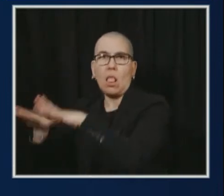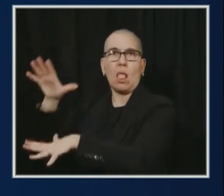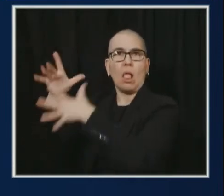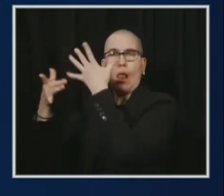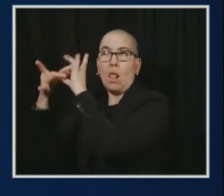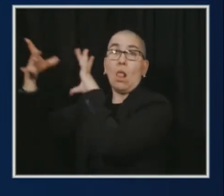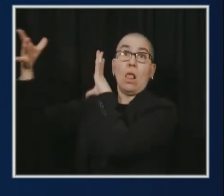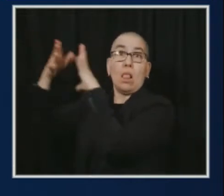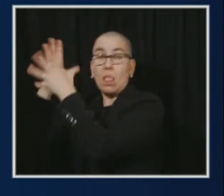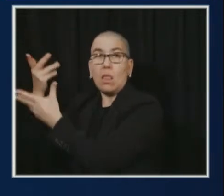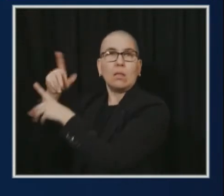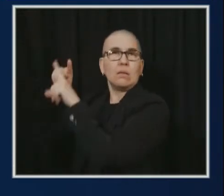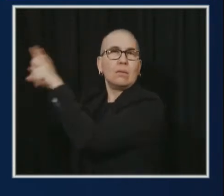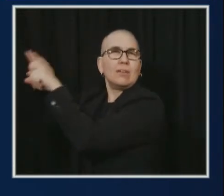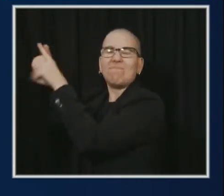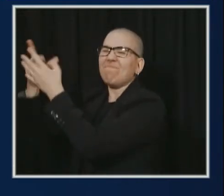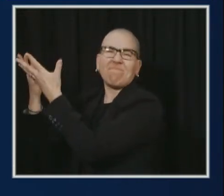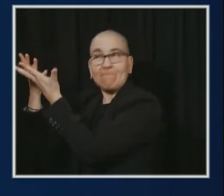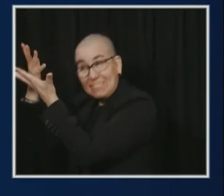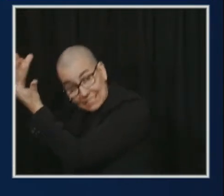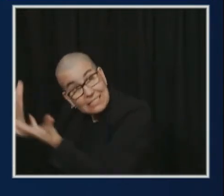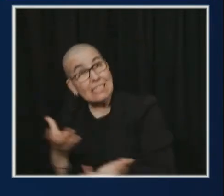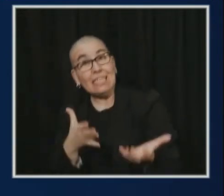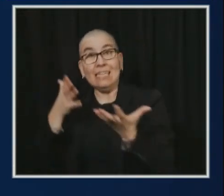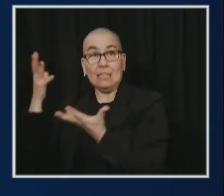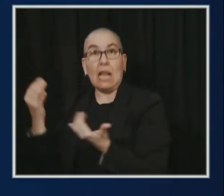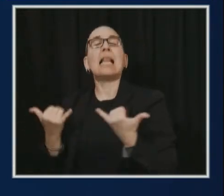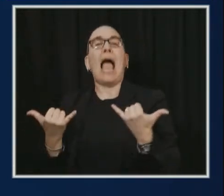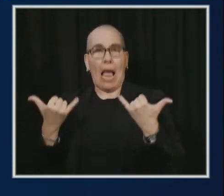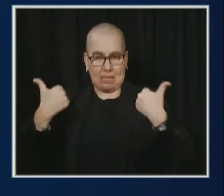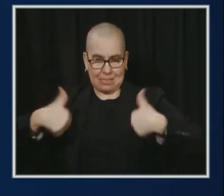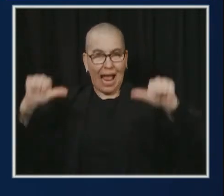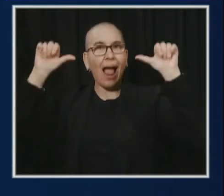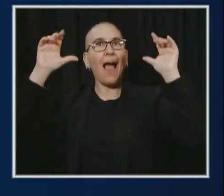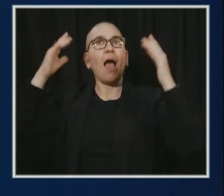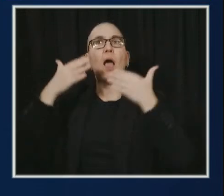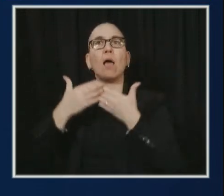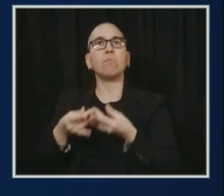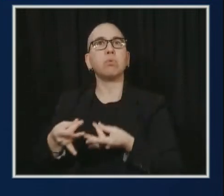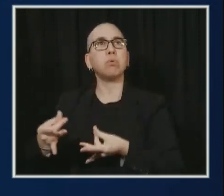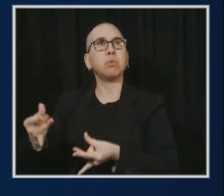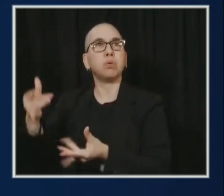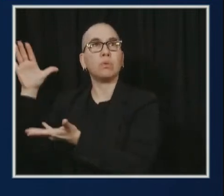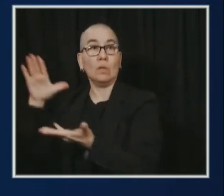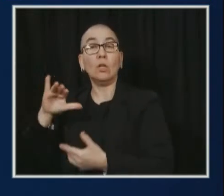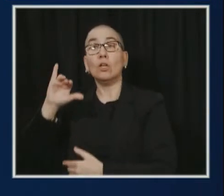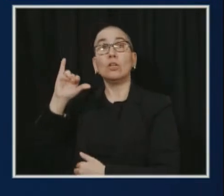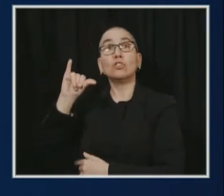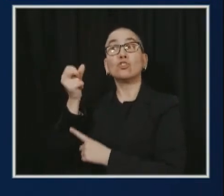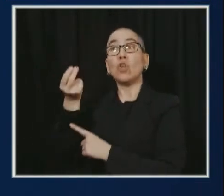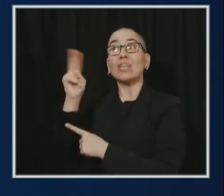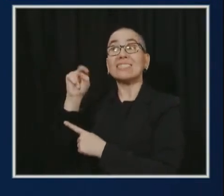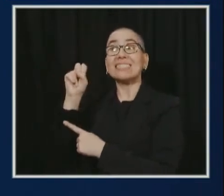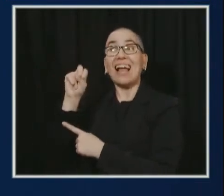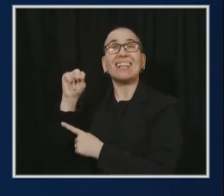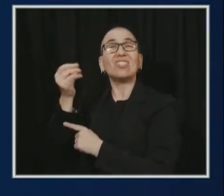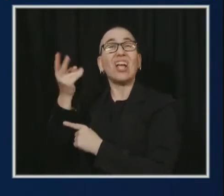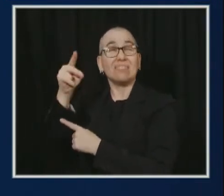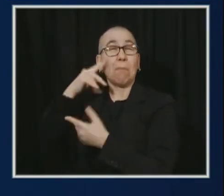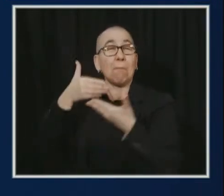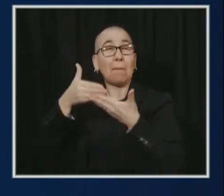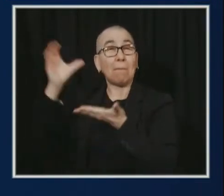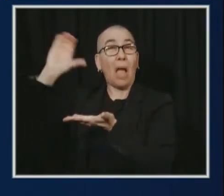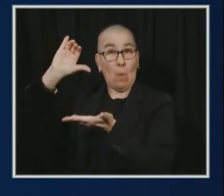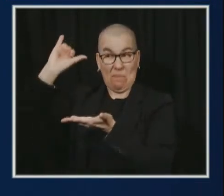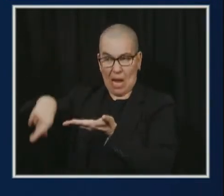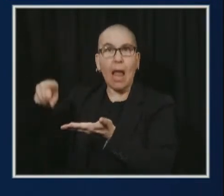heard the announcements, and it'll come on officially here, Johnson & Johnson. Vaccine works. It's 1 dose. It's shelf stable. We don't need to keep it